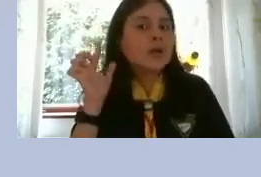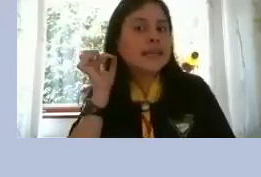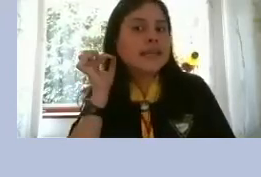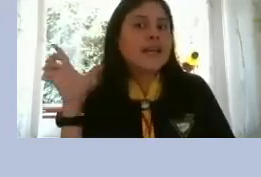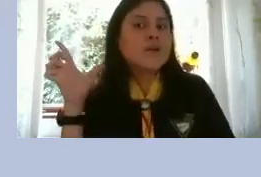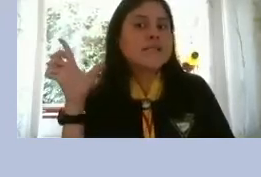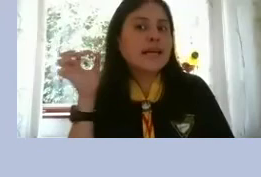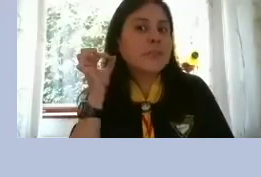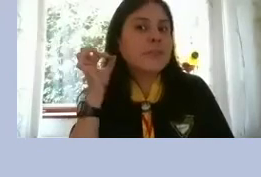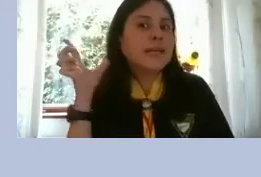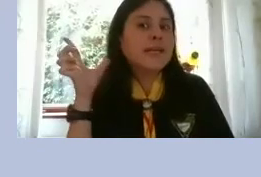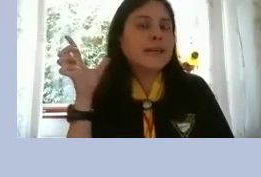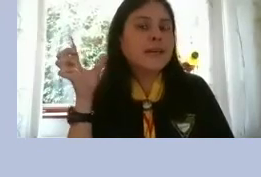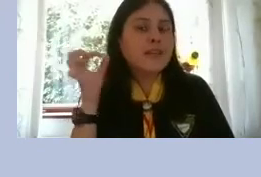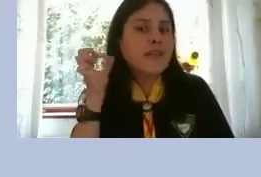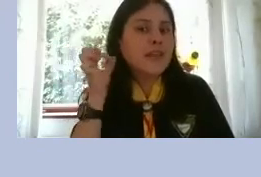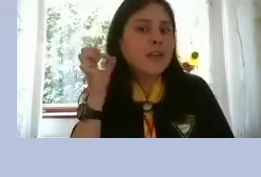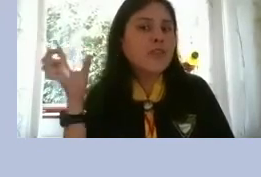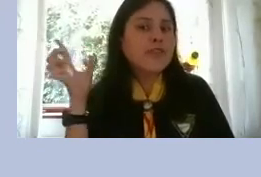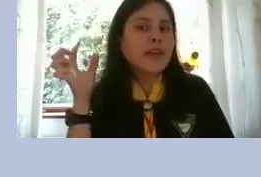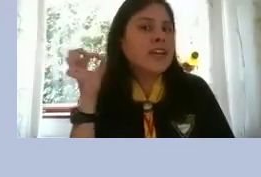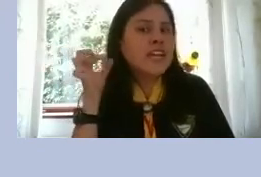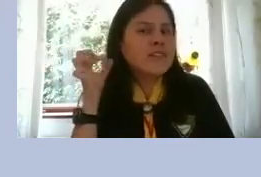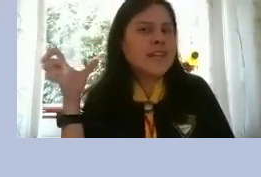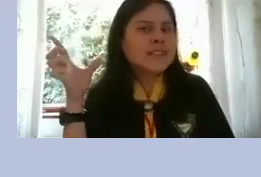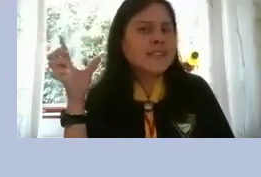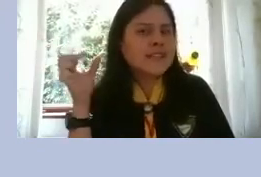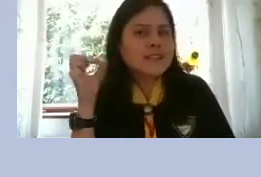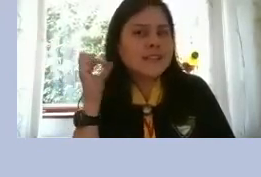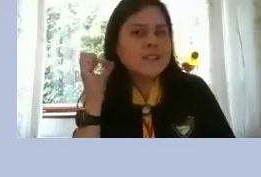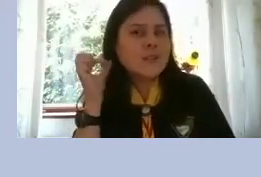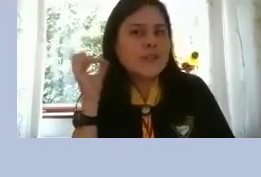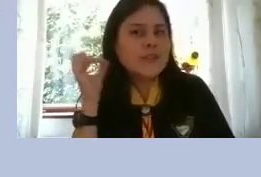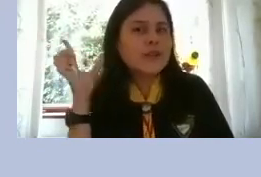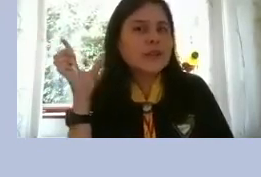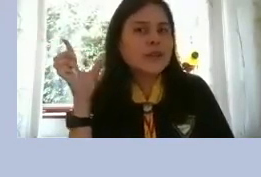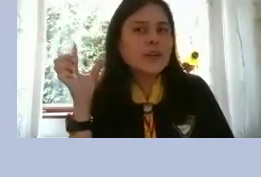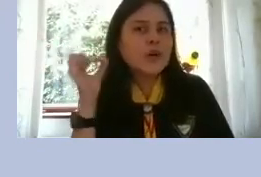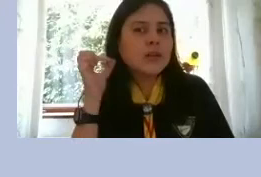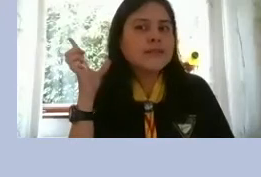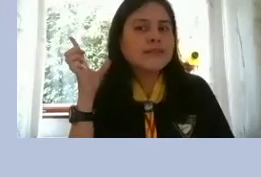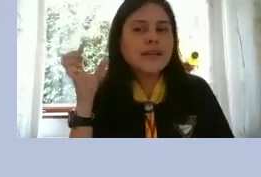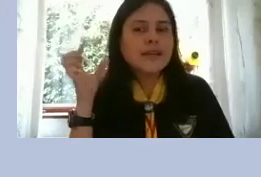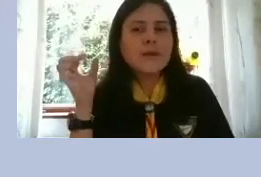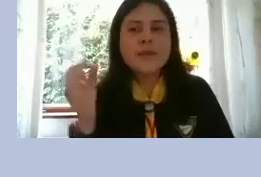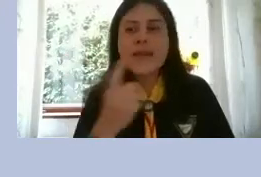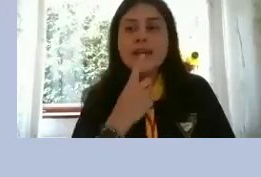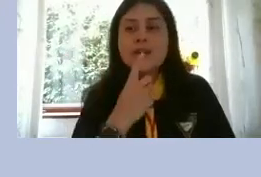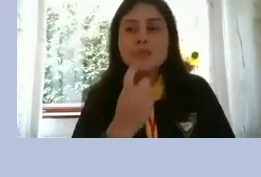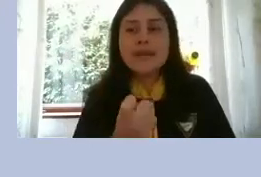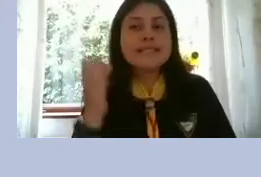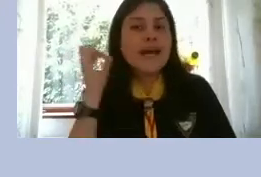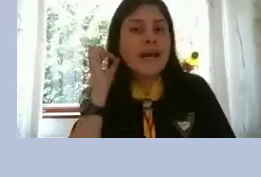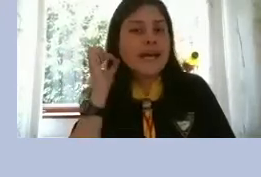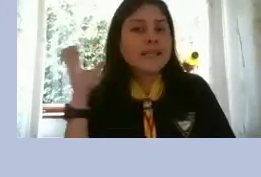the yellow is like a blink, thinking of the earrings, that is something golden, yeah.